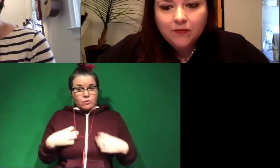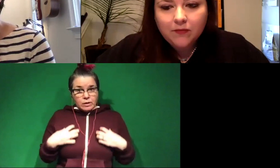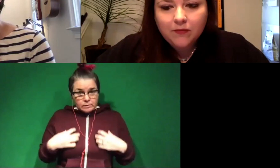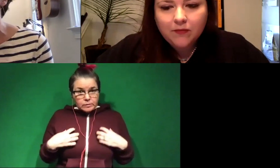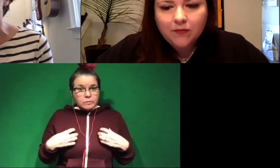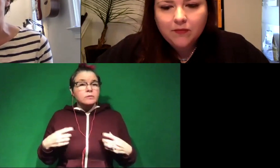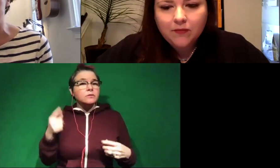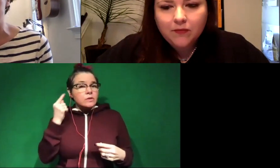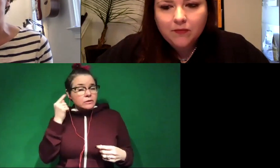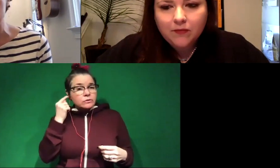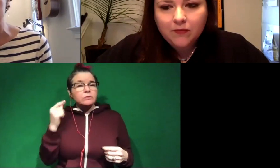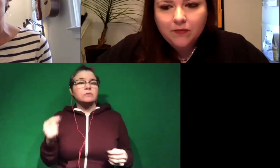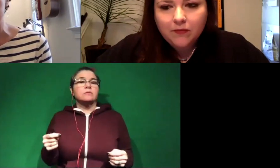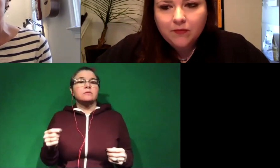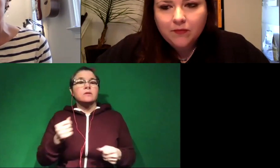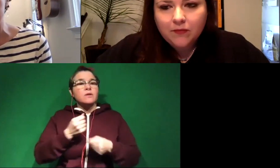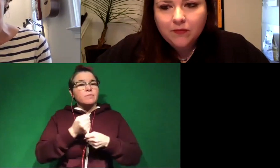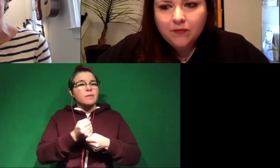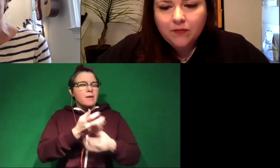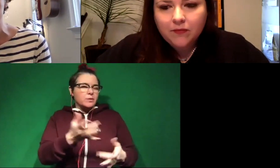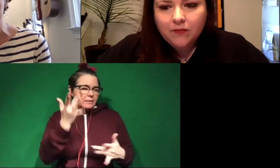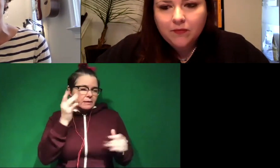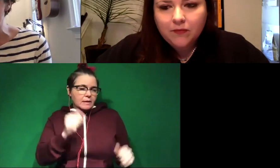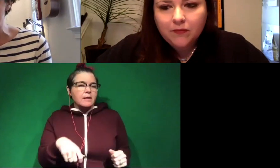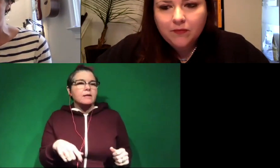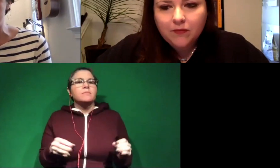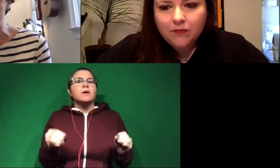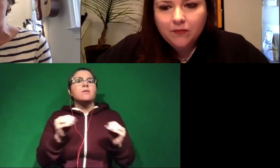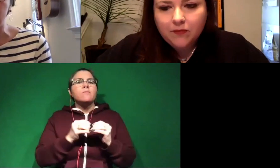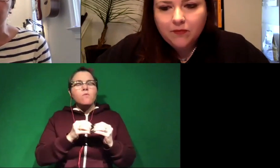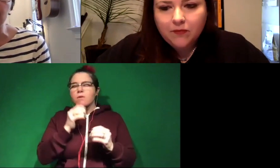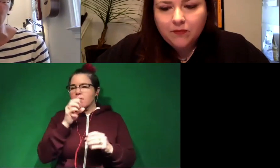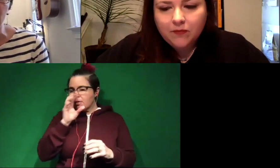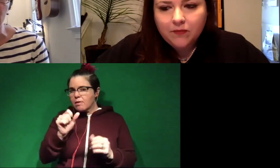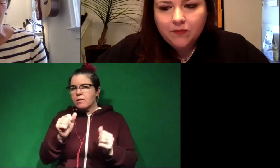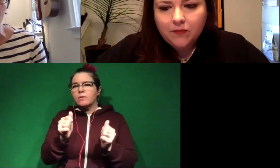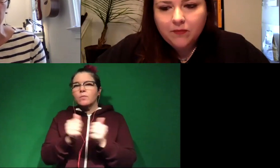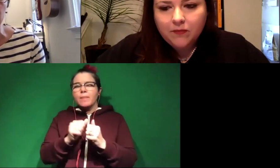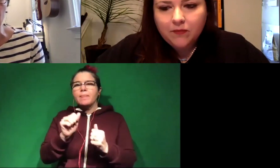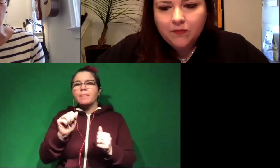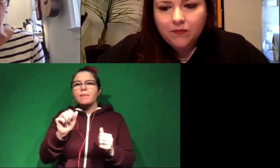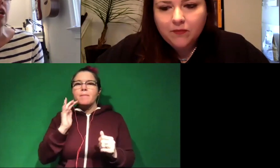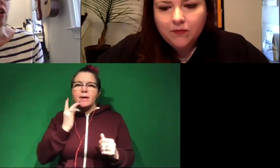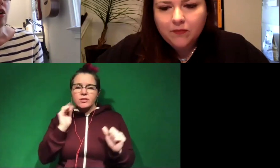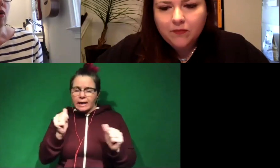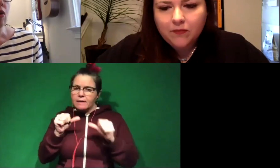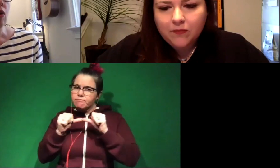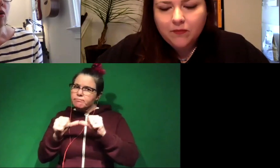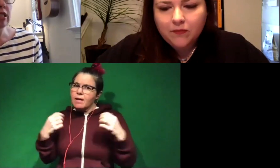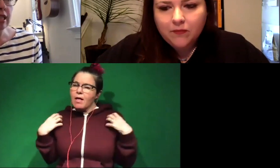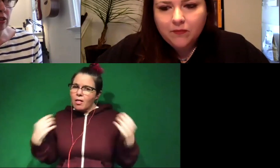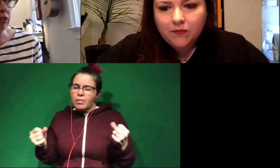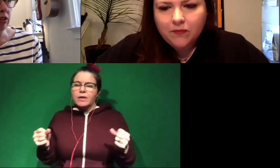your ears, that can make you sick. But I've more become interested in the bacteria that can help keep you healthy